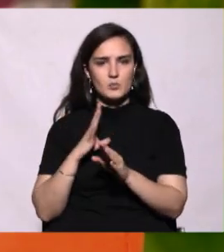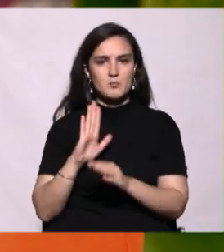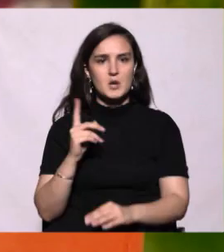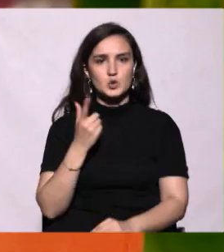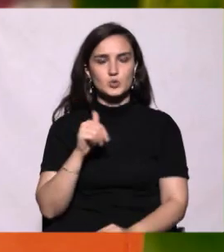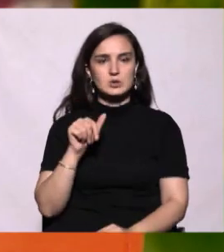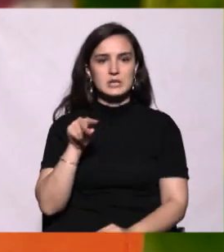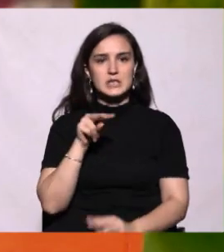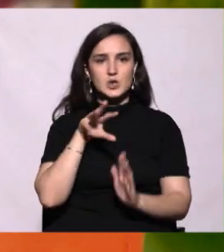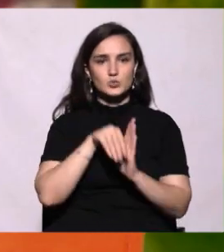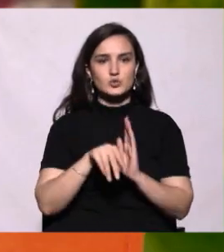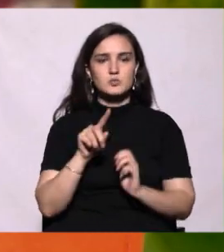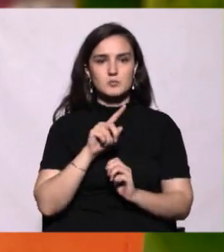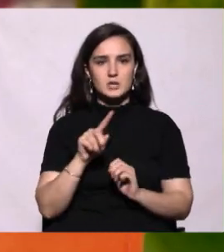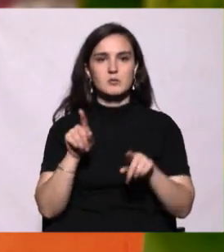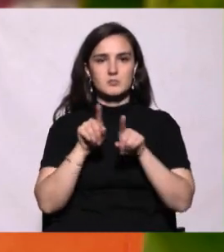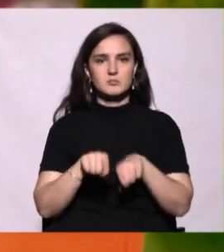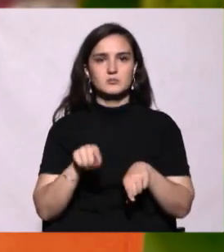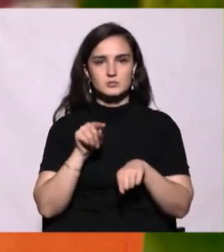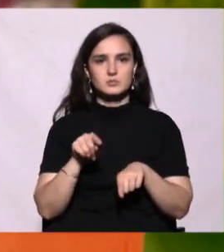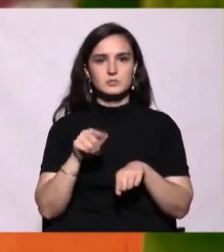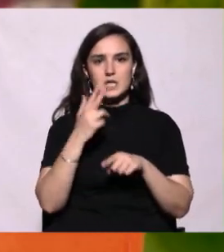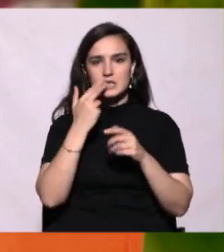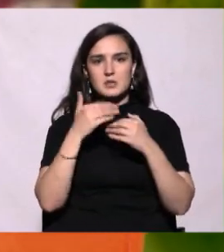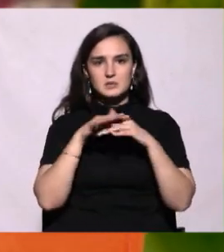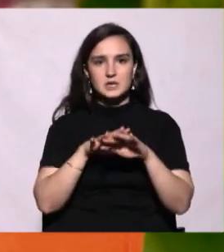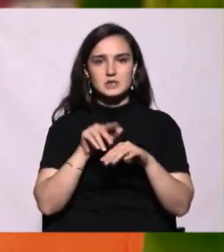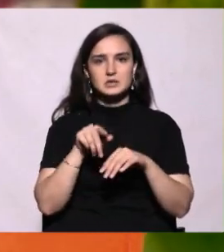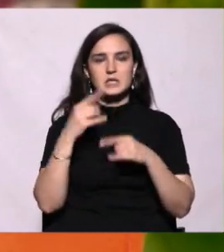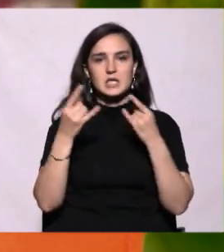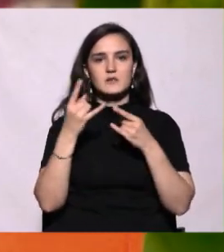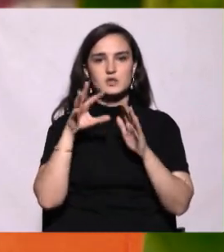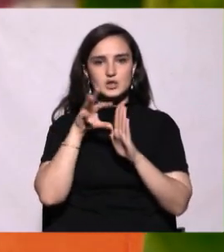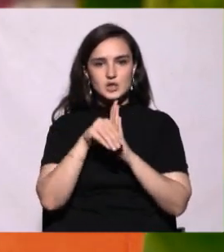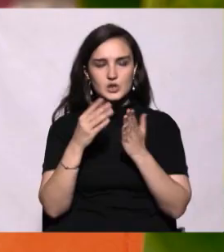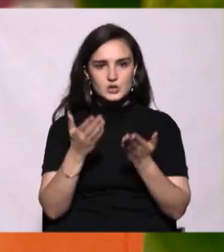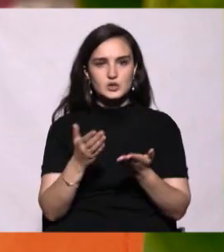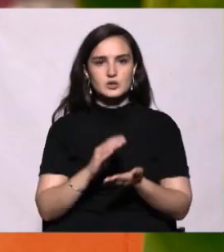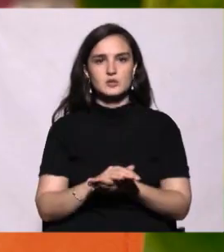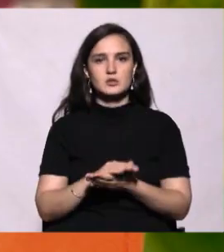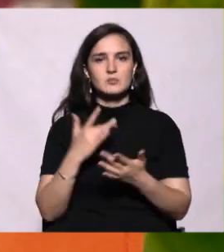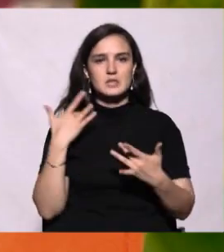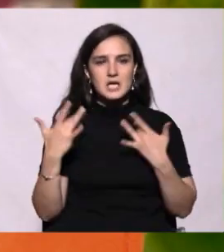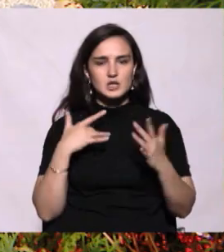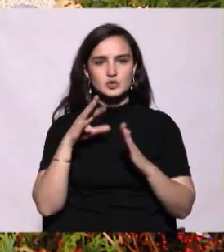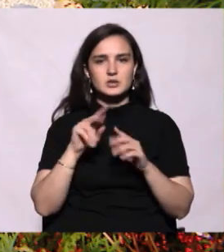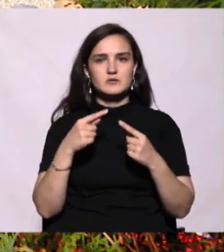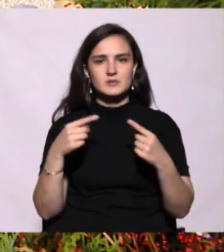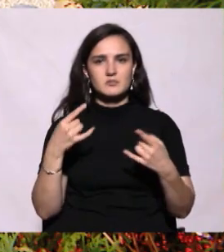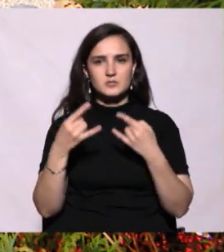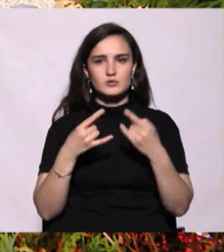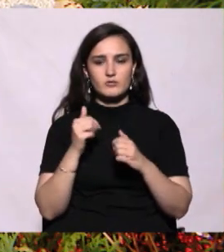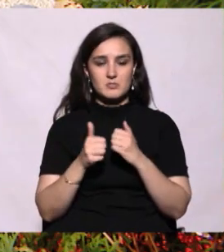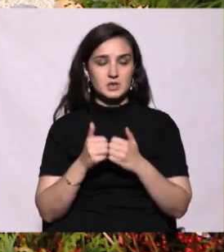in literature, but also in adaptations, in movies, in the theater, and other media. Like us,